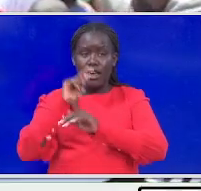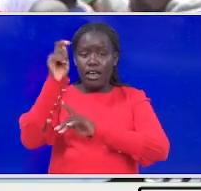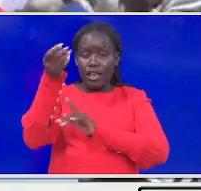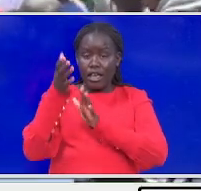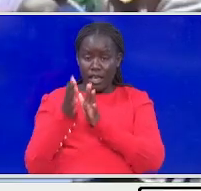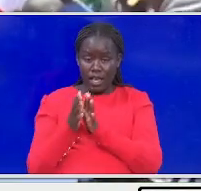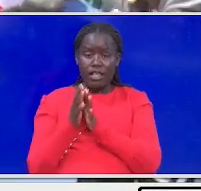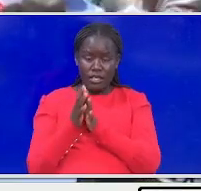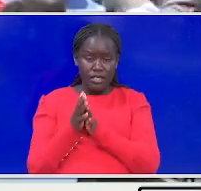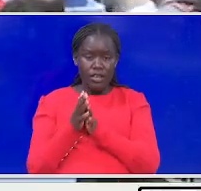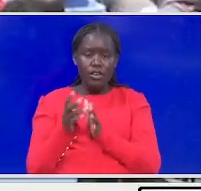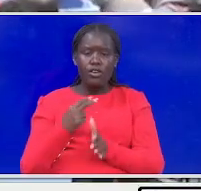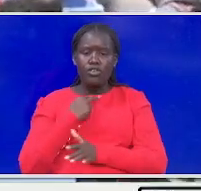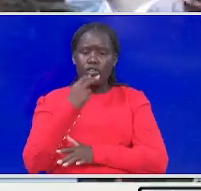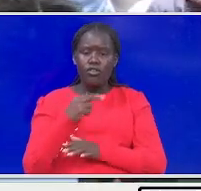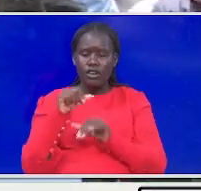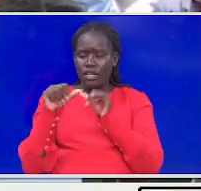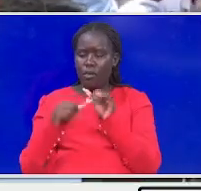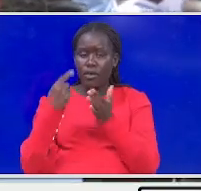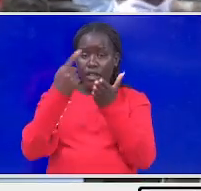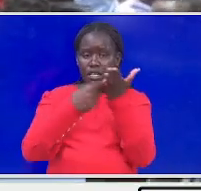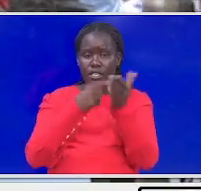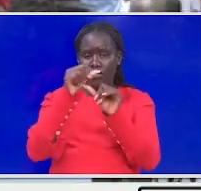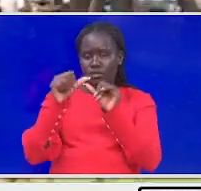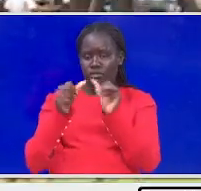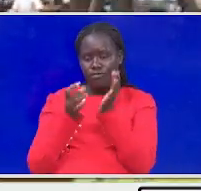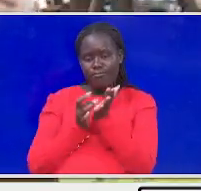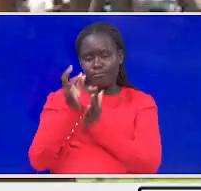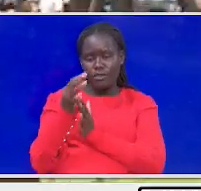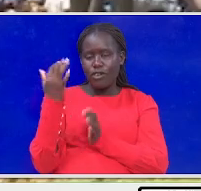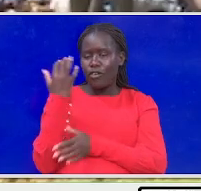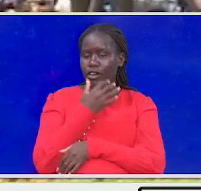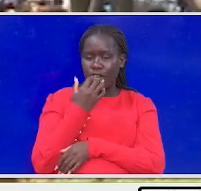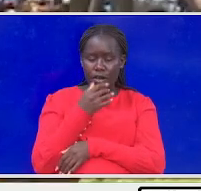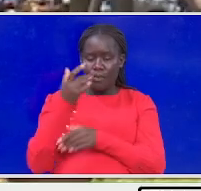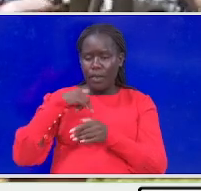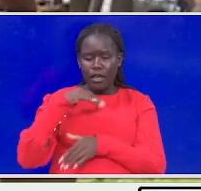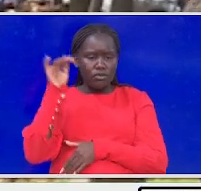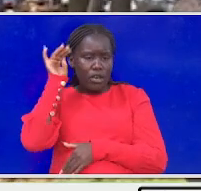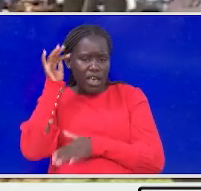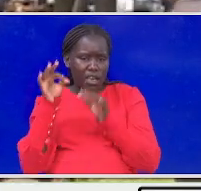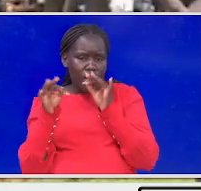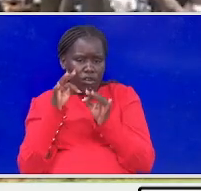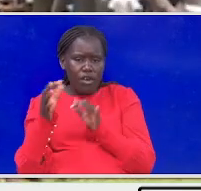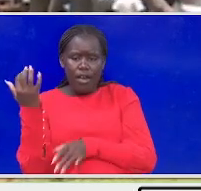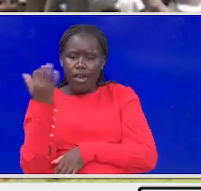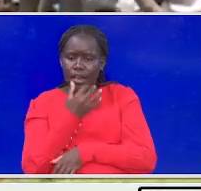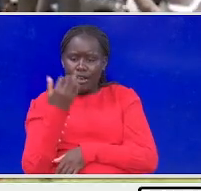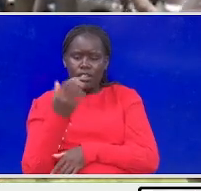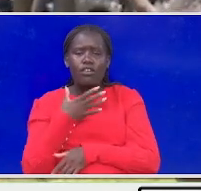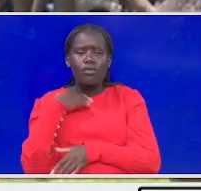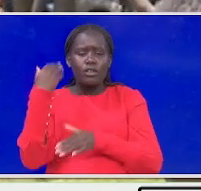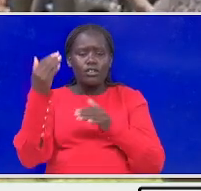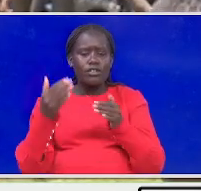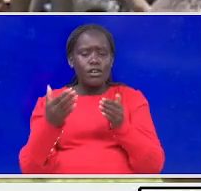to voice their sentiments regarding the movement to impeach DP Rigathi. Sasa tukisikia kwamba Gachagua anakuteka maendeleo kama